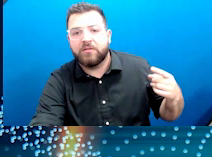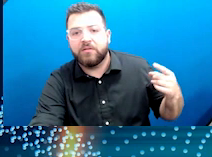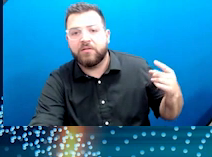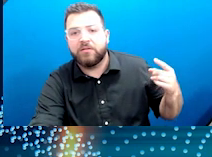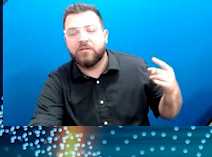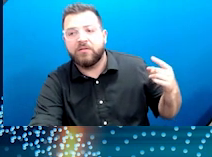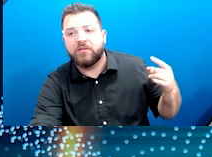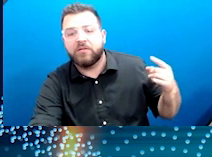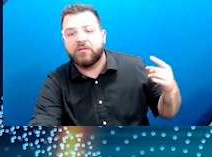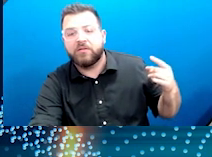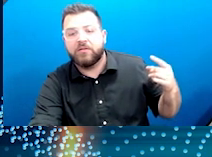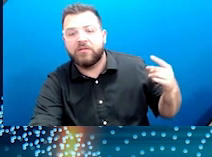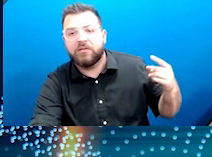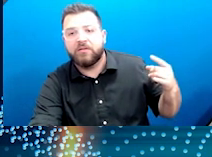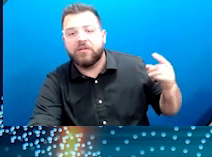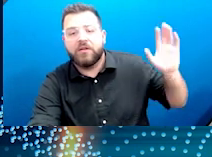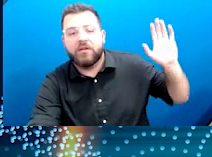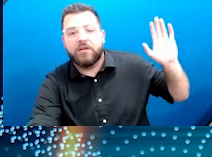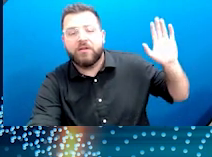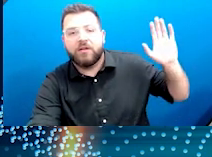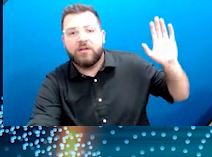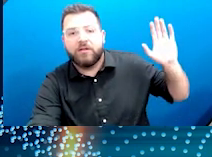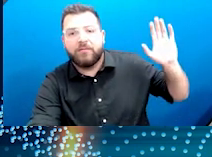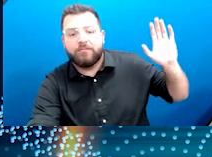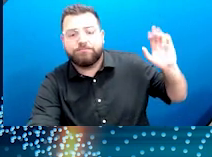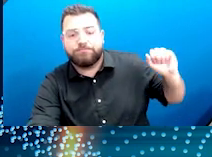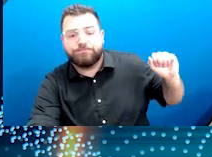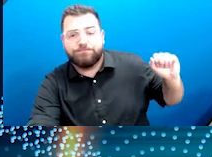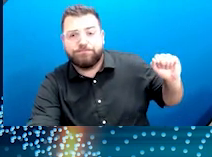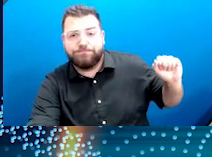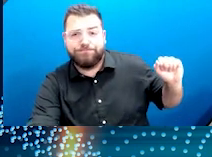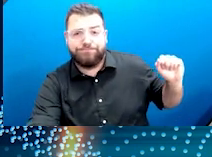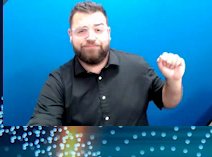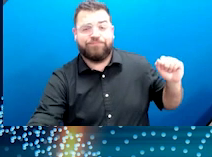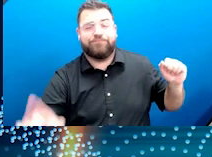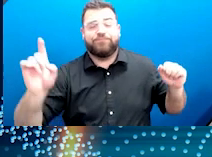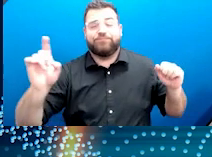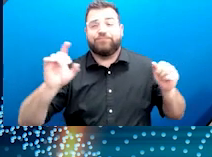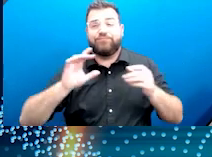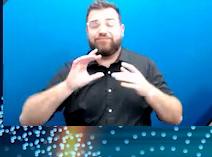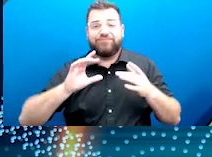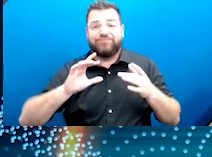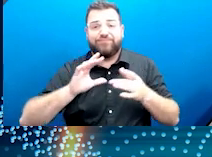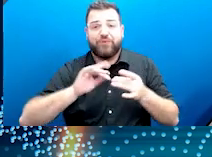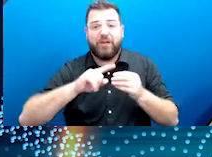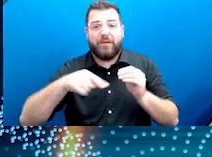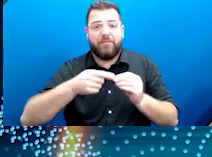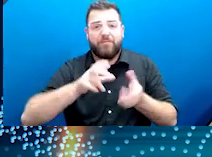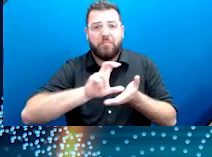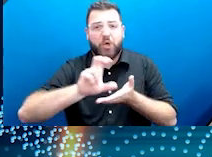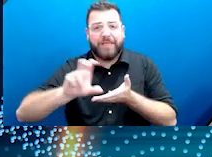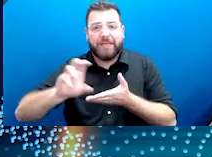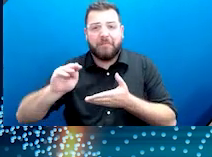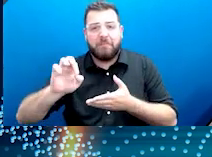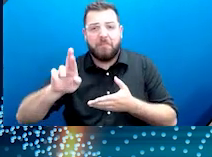and it goes into depth about that one point. Like I chose to talk about market saturation because I figured that would be the best with the job that I was working in, and it went